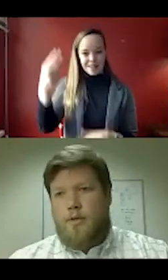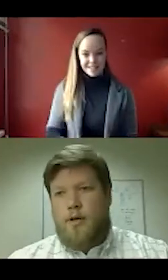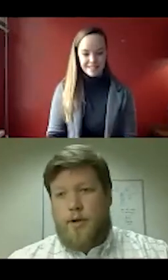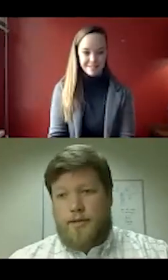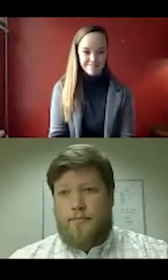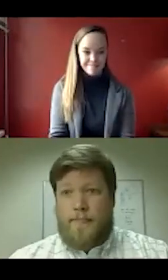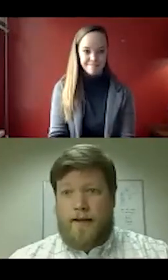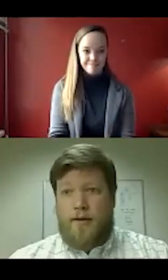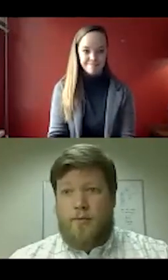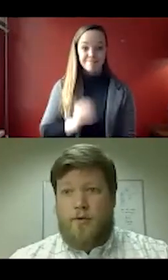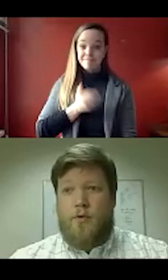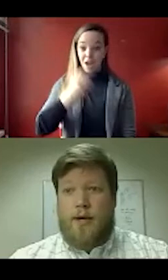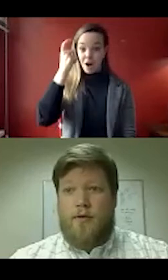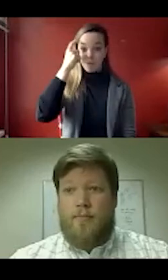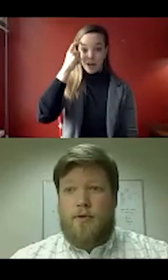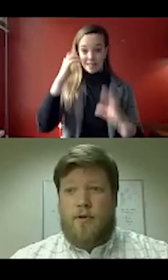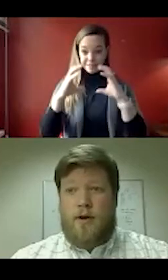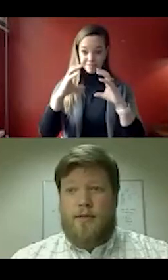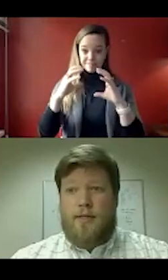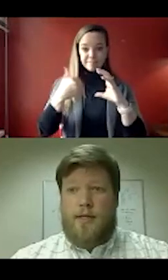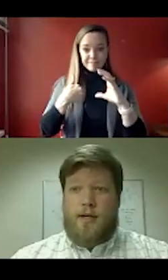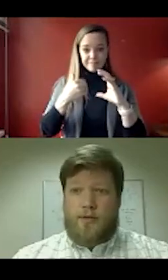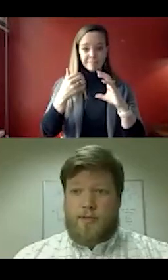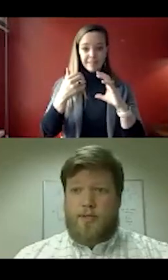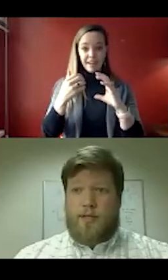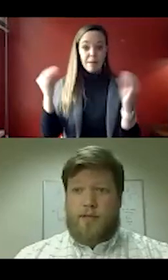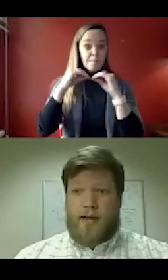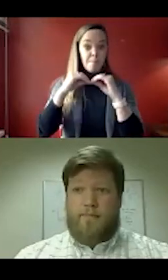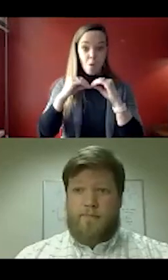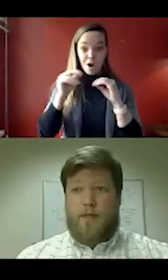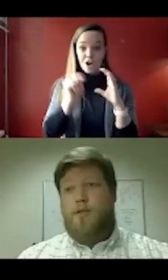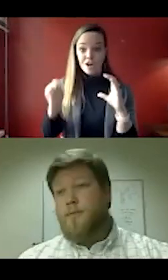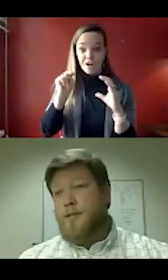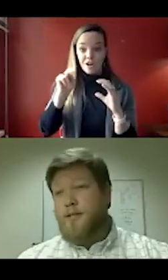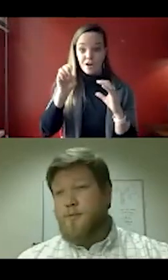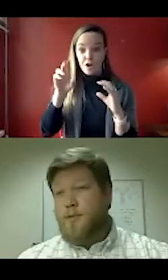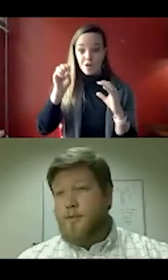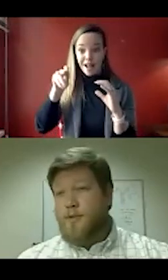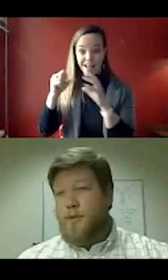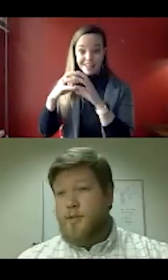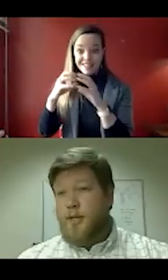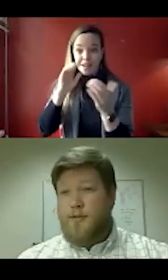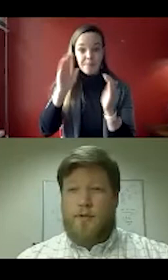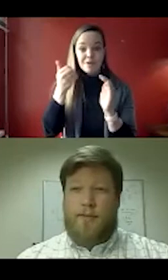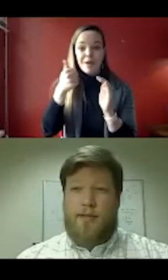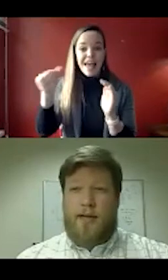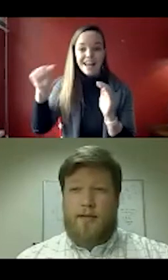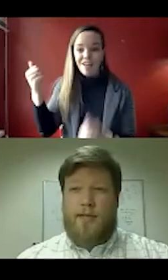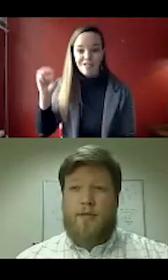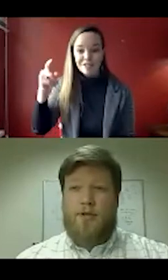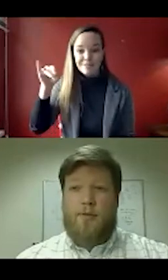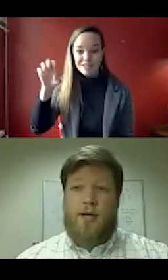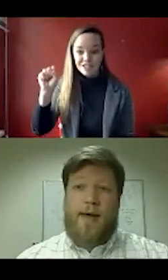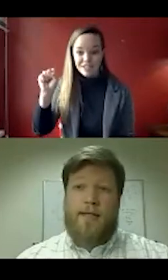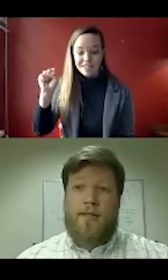When you look at our brains, we have a greater number of neurons than any other species on the planet. There are some statistics where some other species beat us. For example, I think elephants